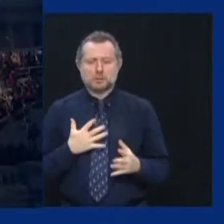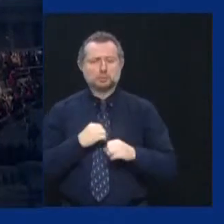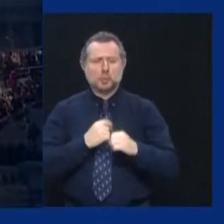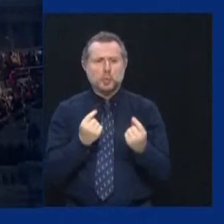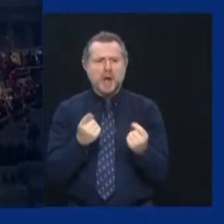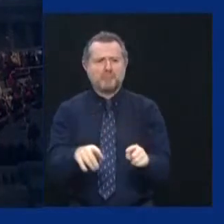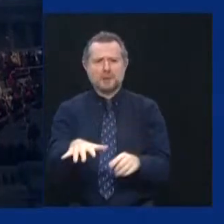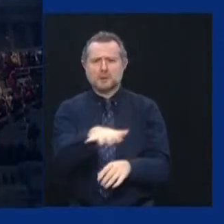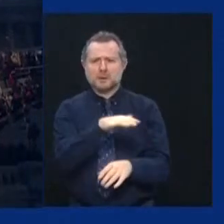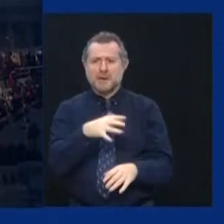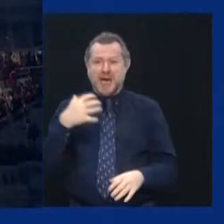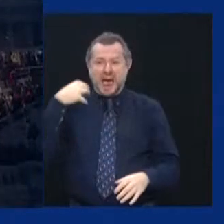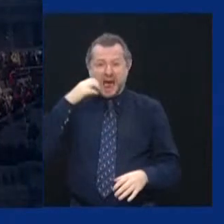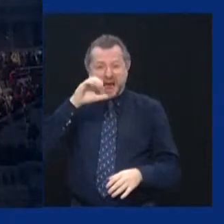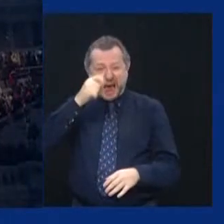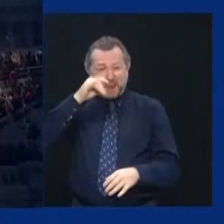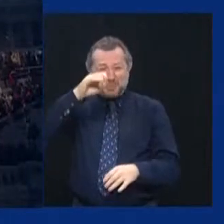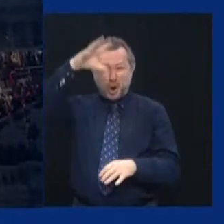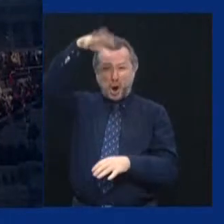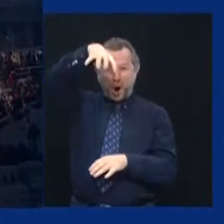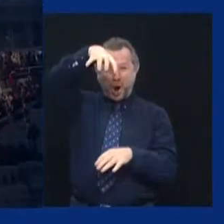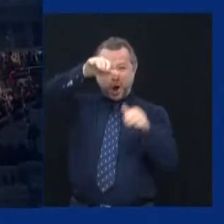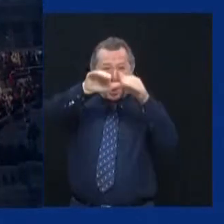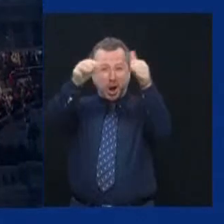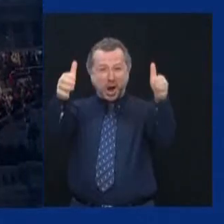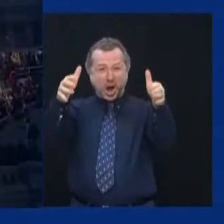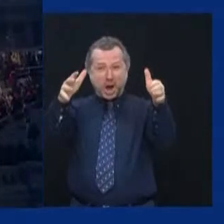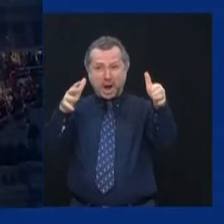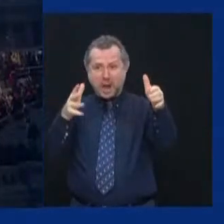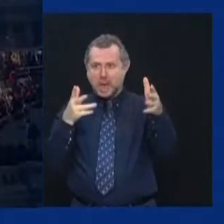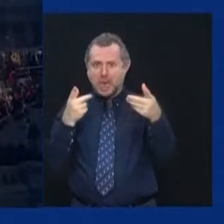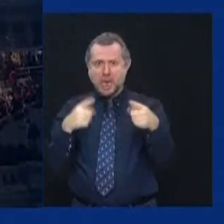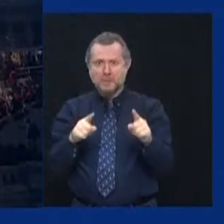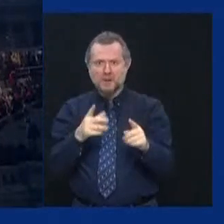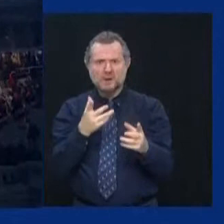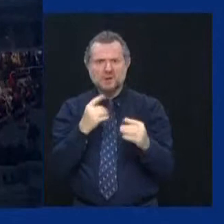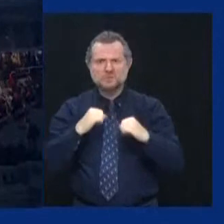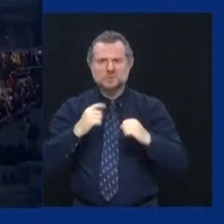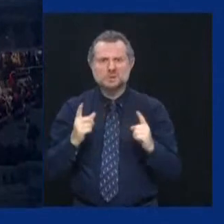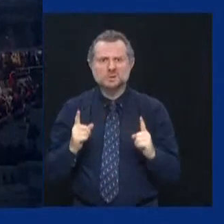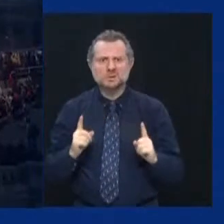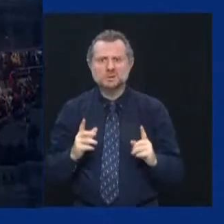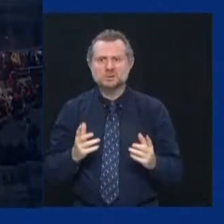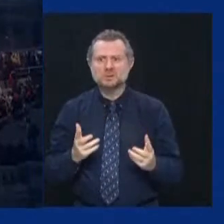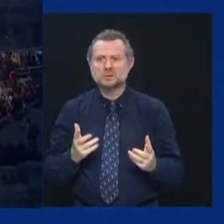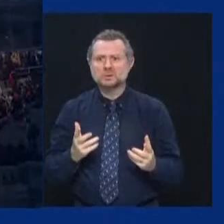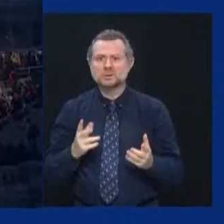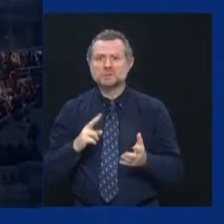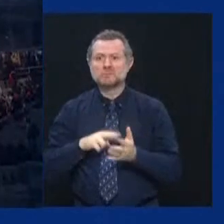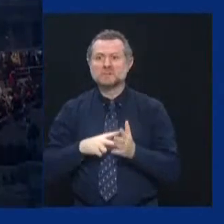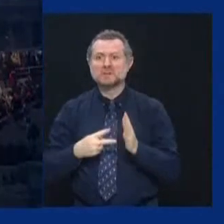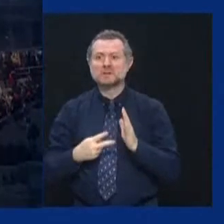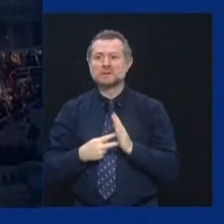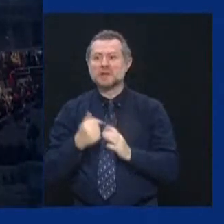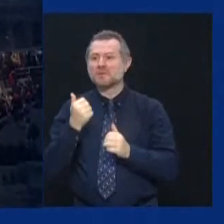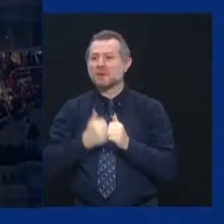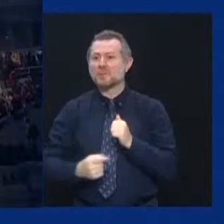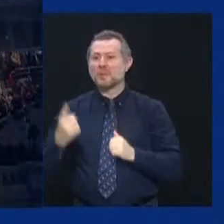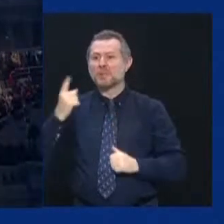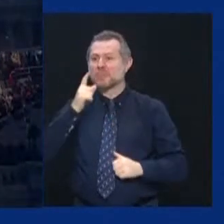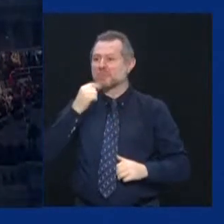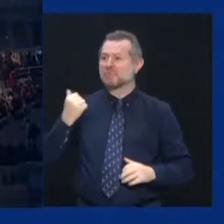capital? I mean, if you're looking at this, any bunch of thugs,